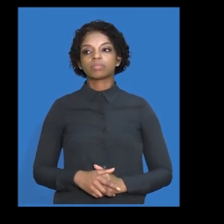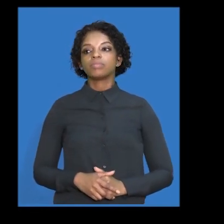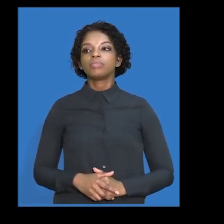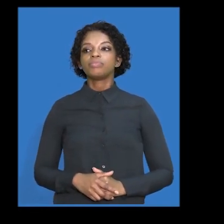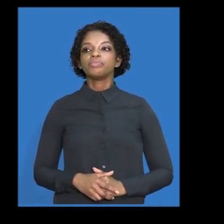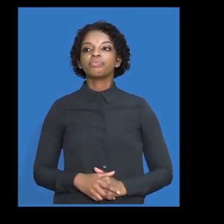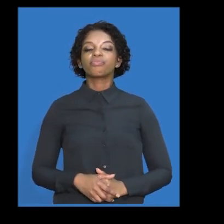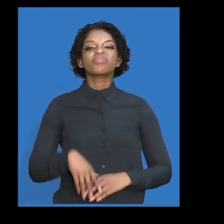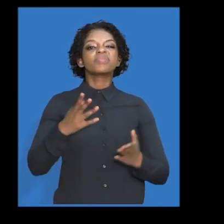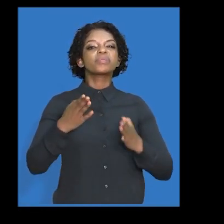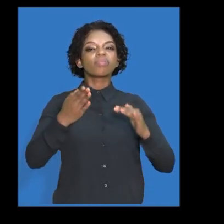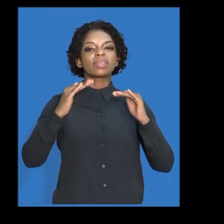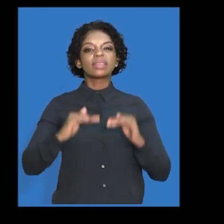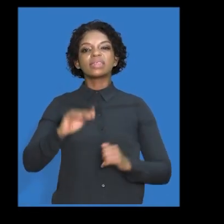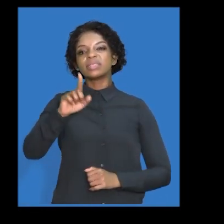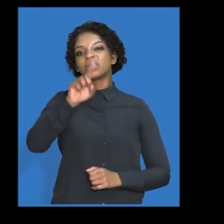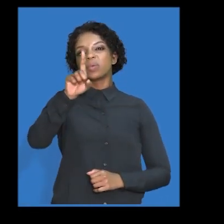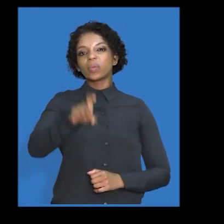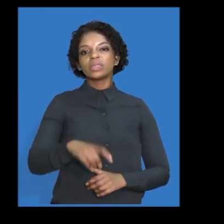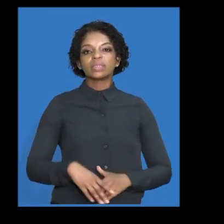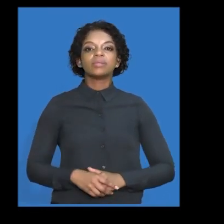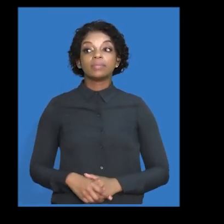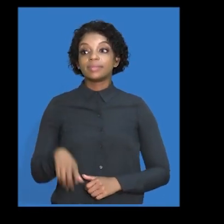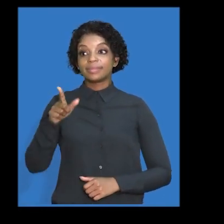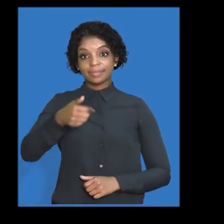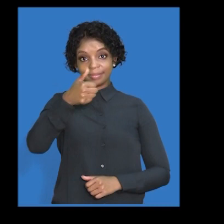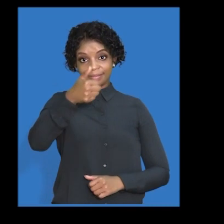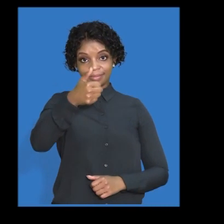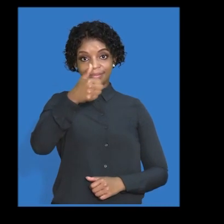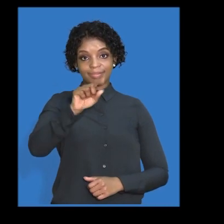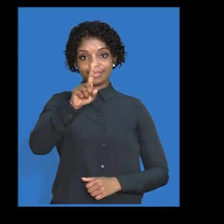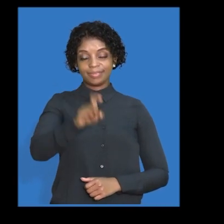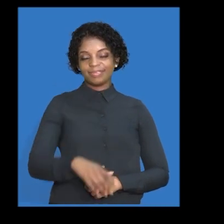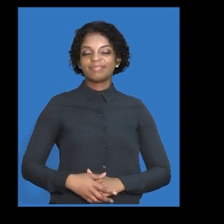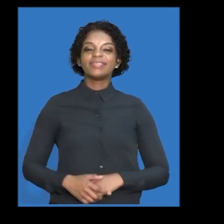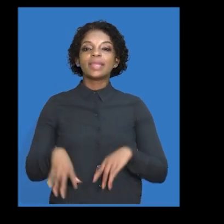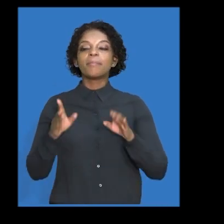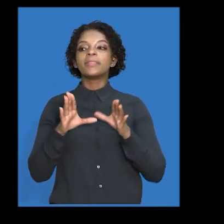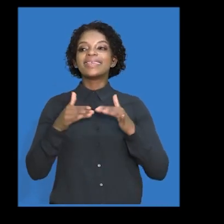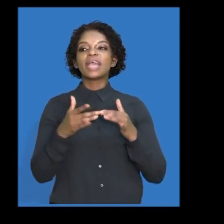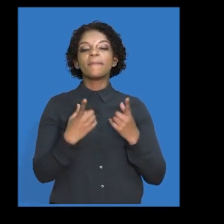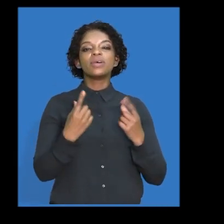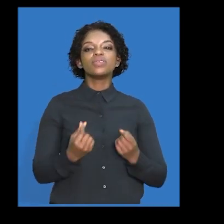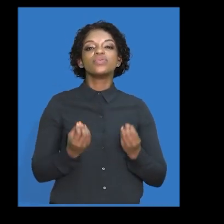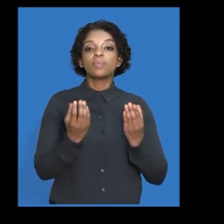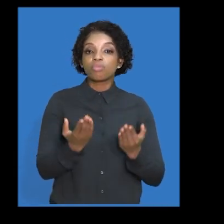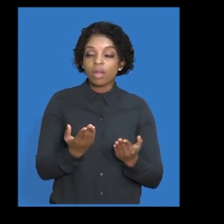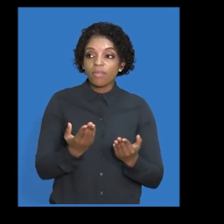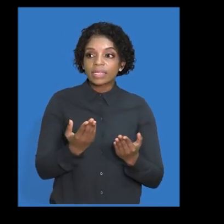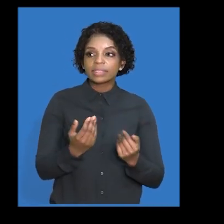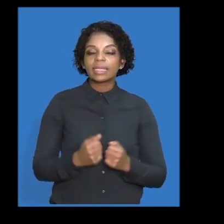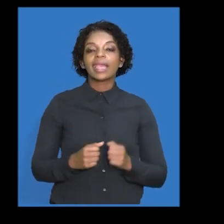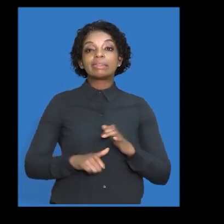If we look at the next question, this is a really good question. So the company provides essential services such as water